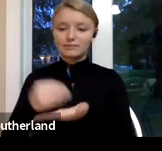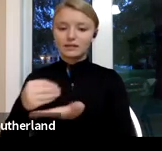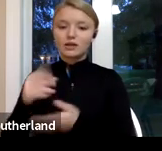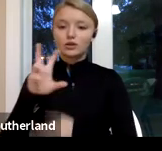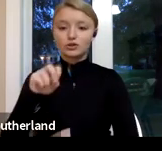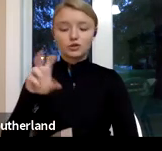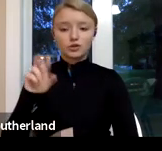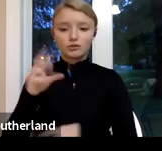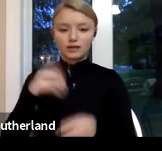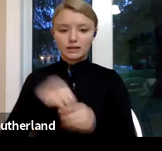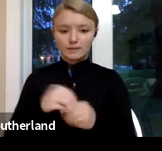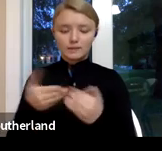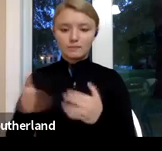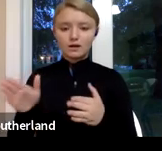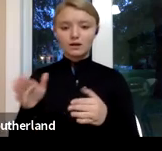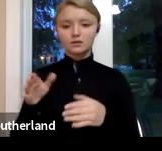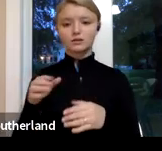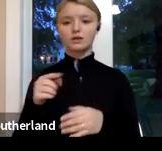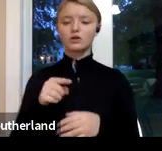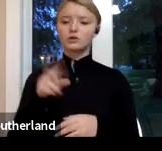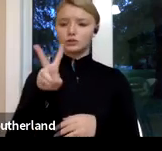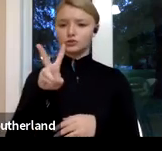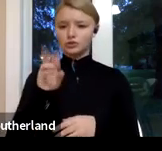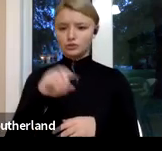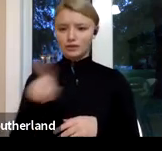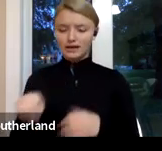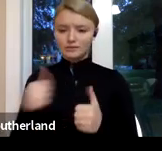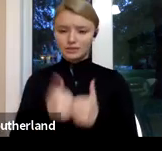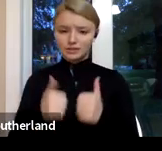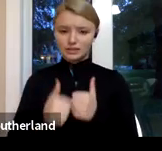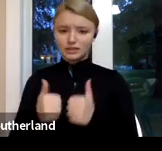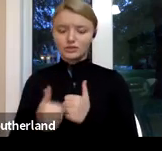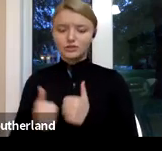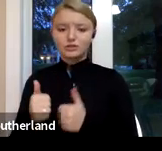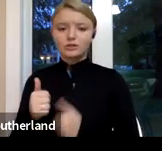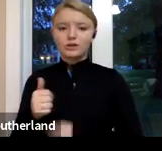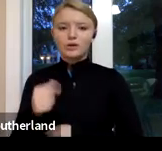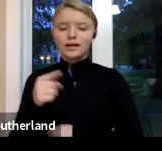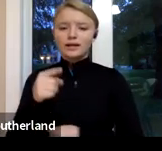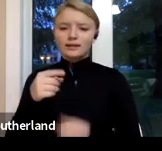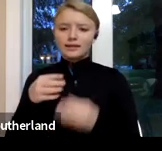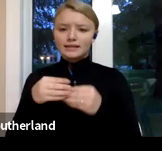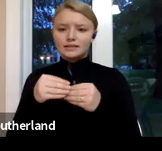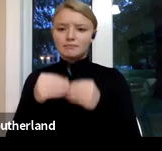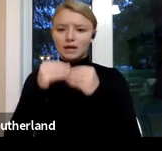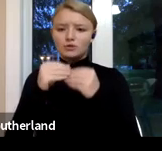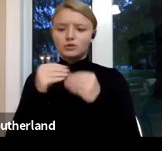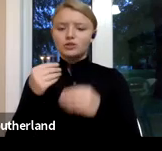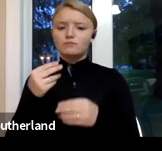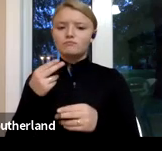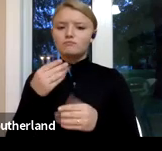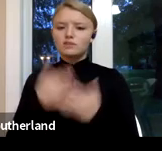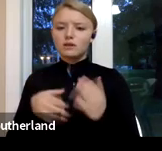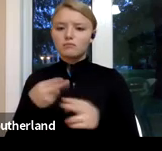box. Those again are 2 ounces each. So these pouches are what we call them. Some people call them